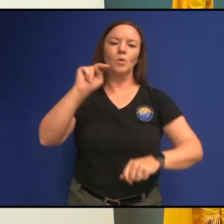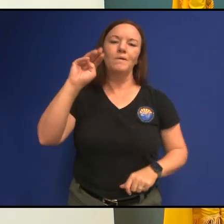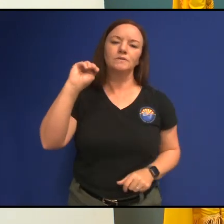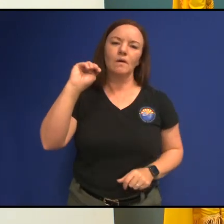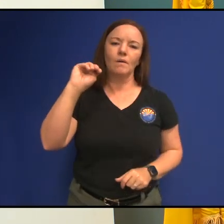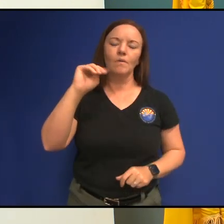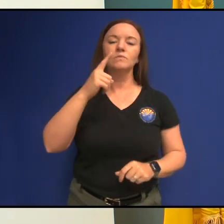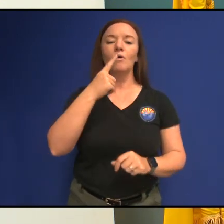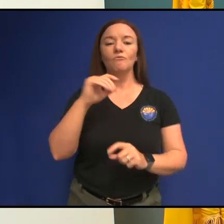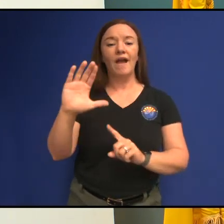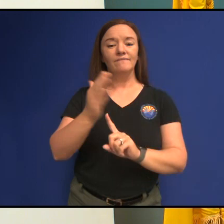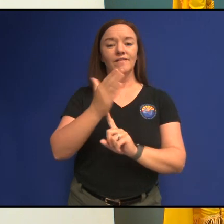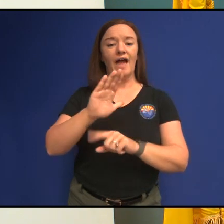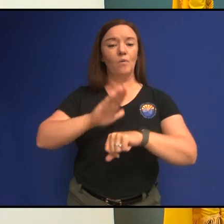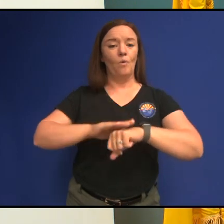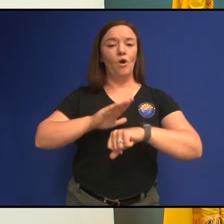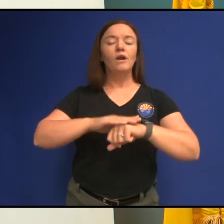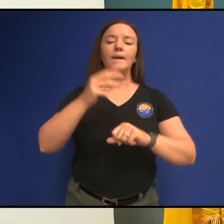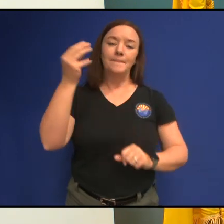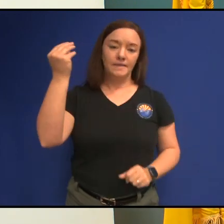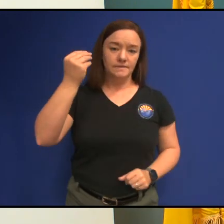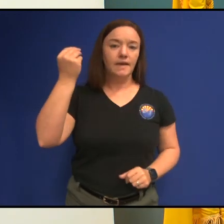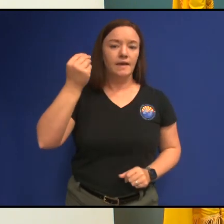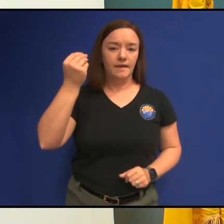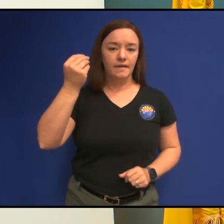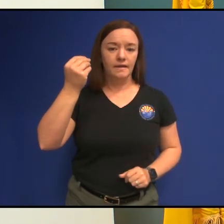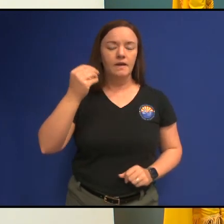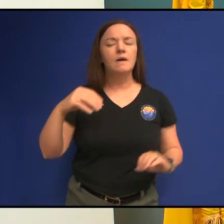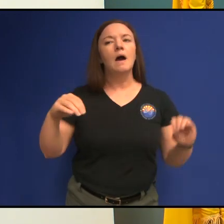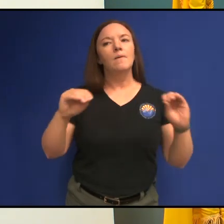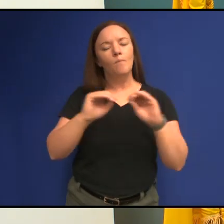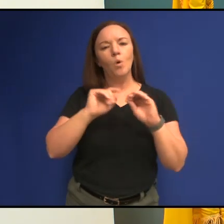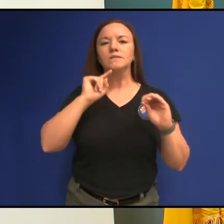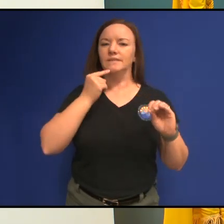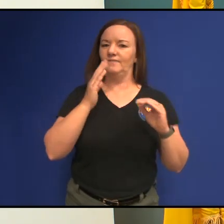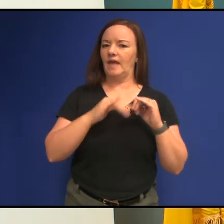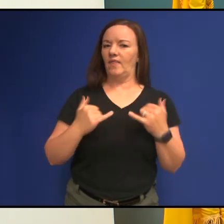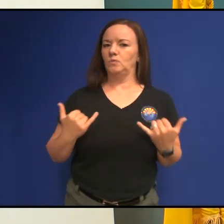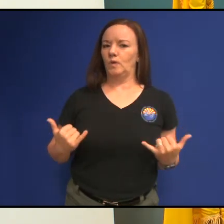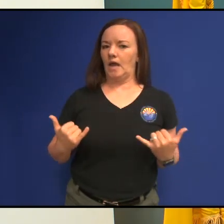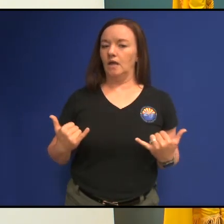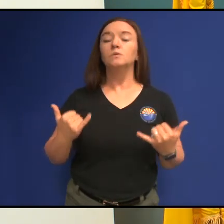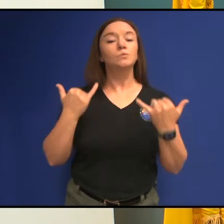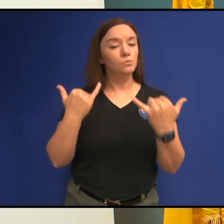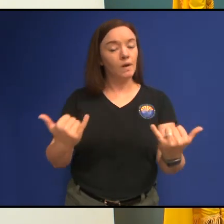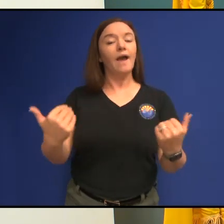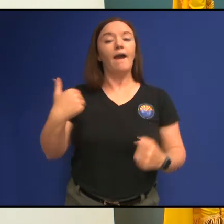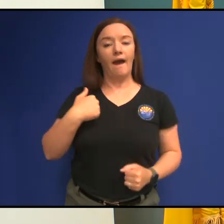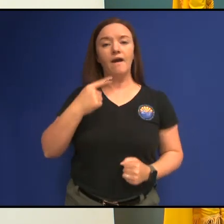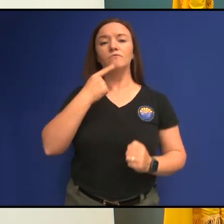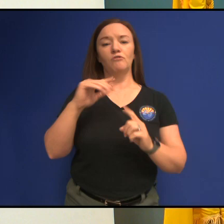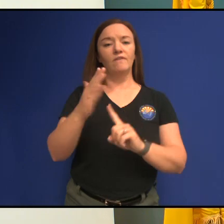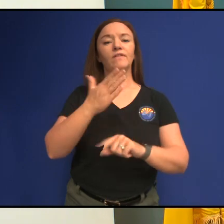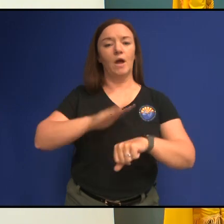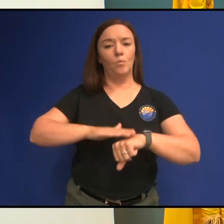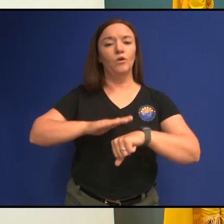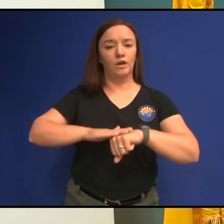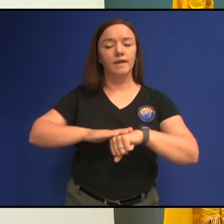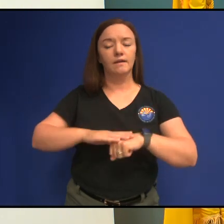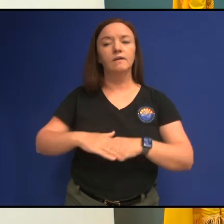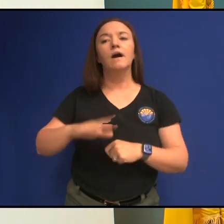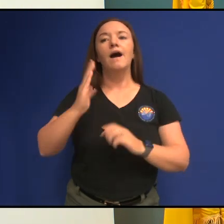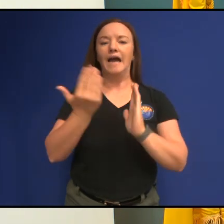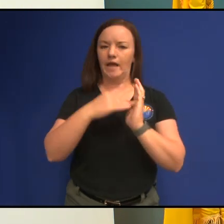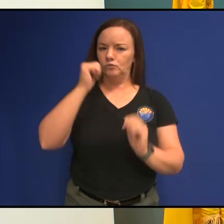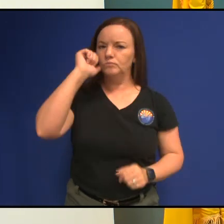flag warning day, Monday, more significant than today. So we do have a red flag warning today. We're going to have another red flag